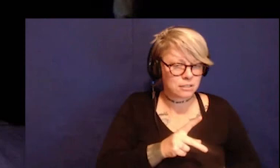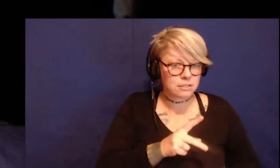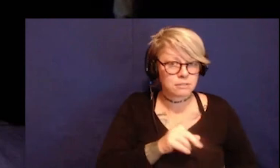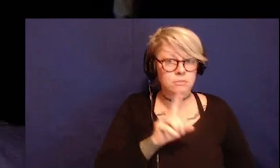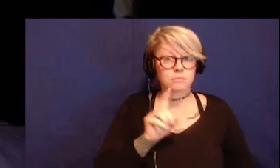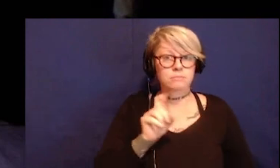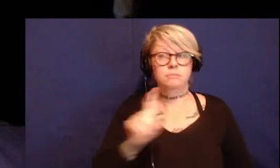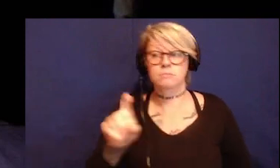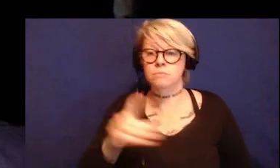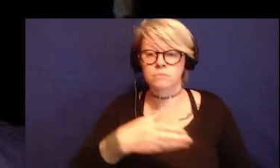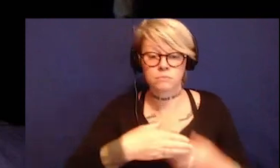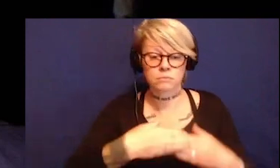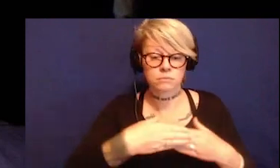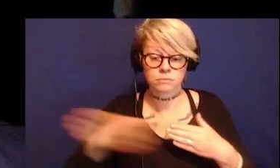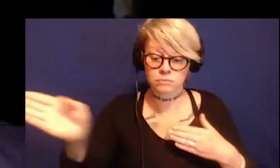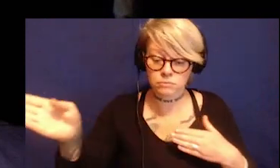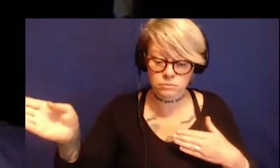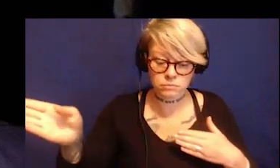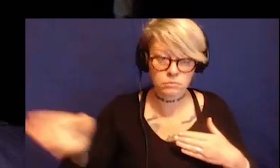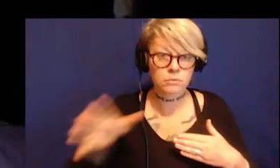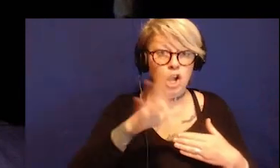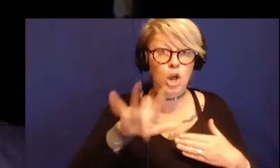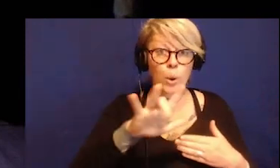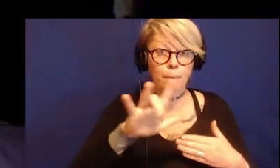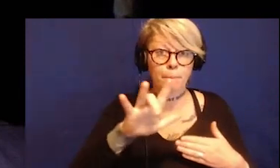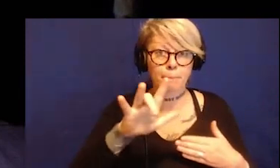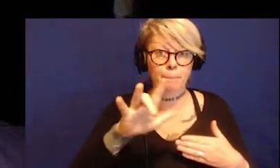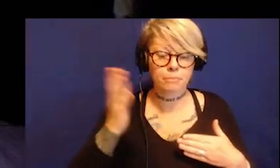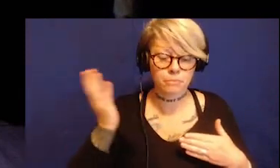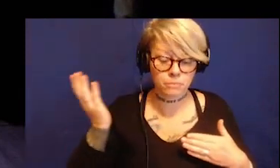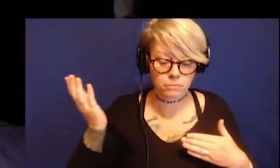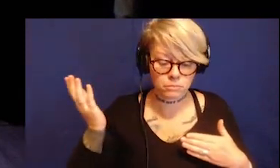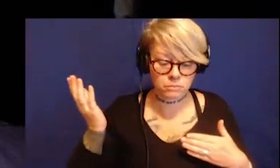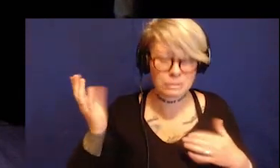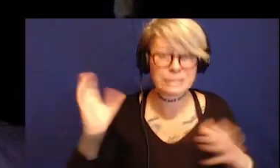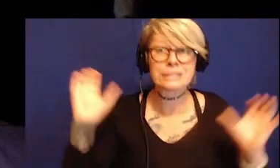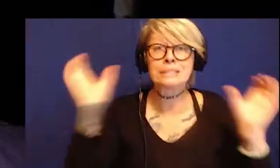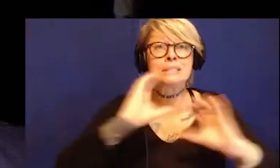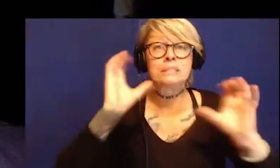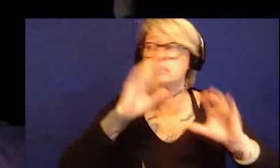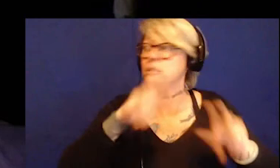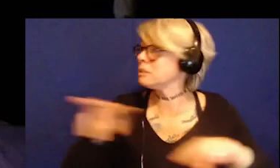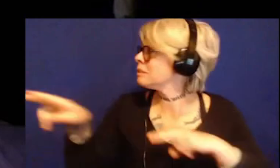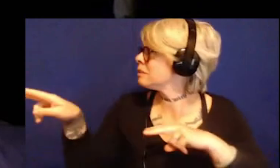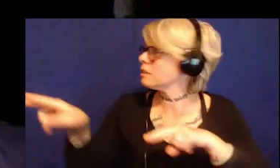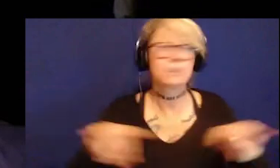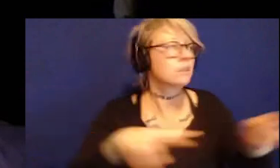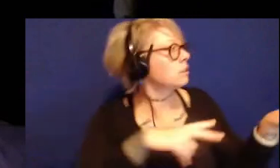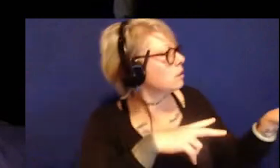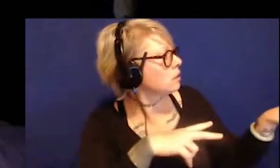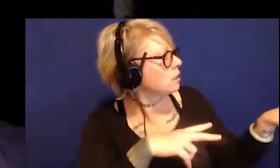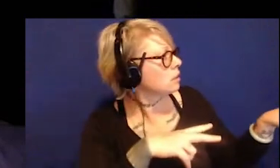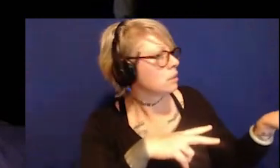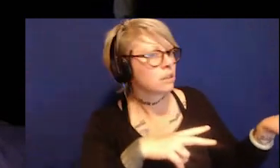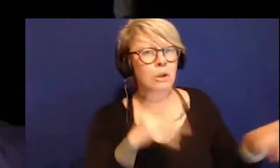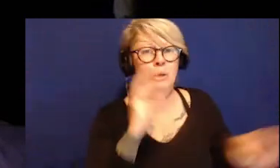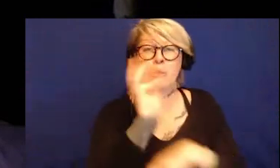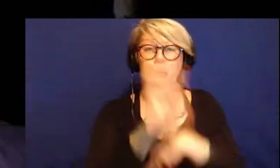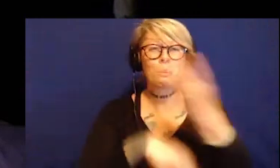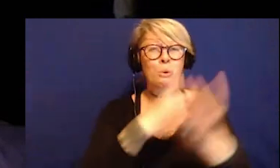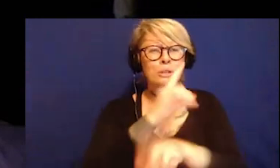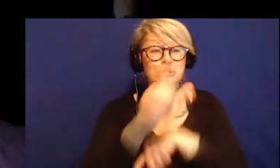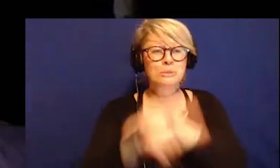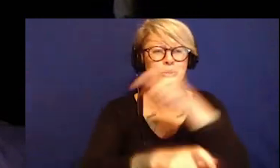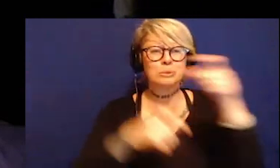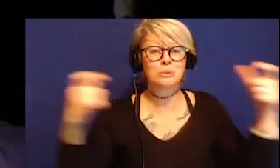Betty goes outside, and the box is gone. She frantically looks to both ends of the street. The world looks so big on either end